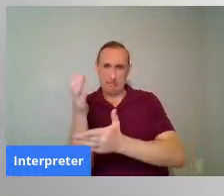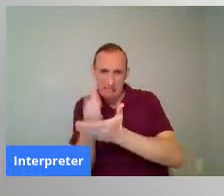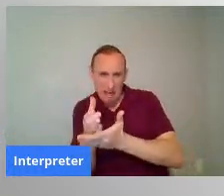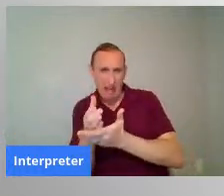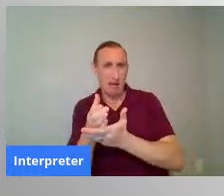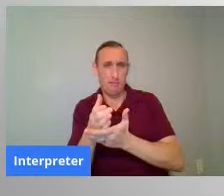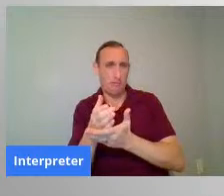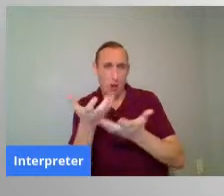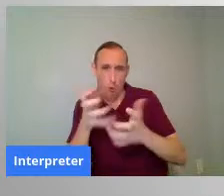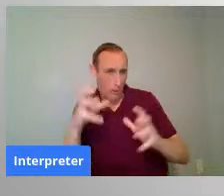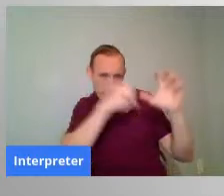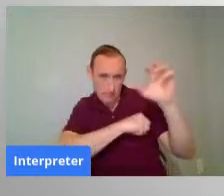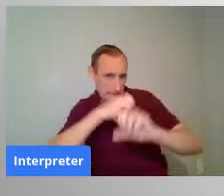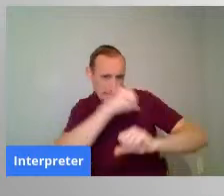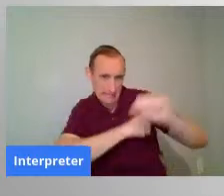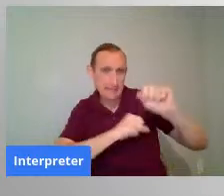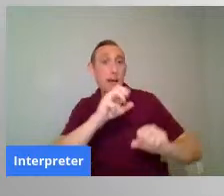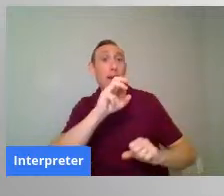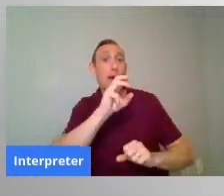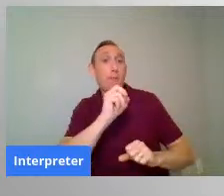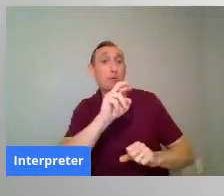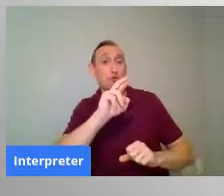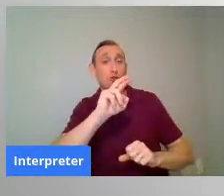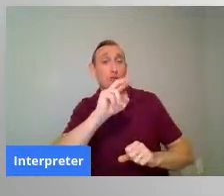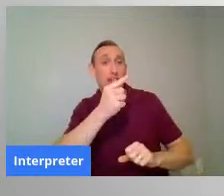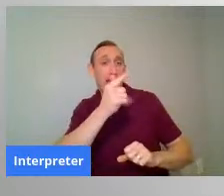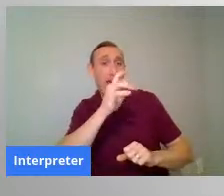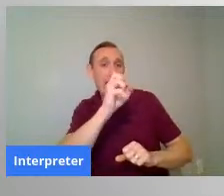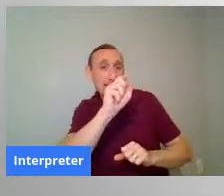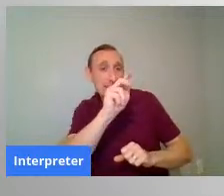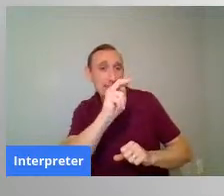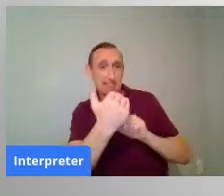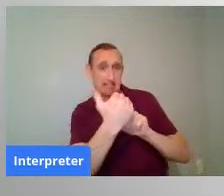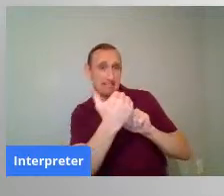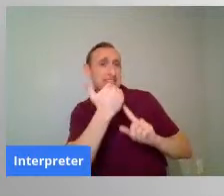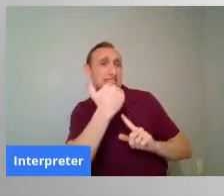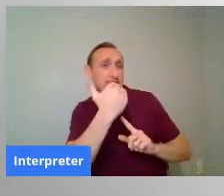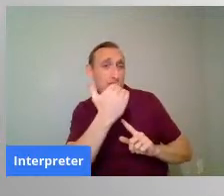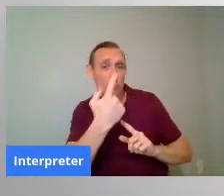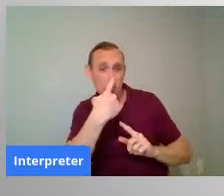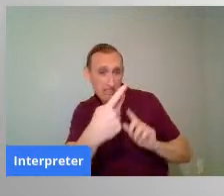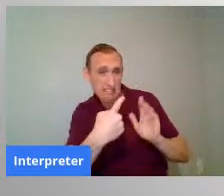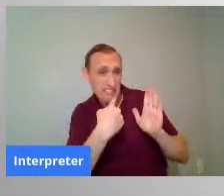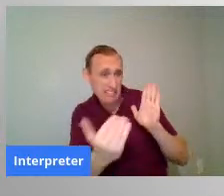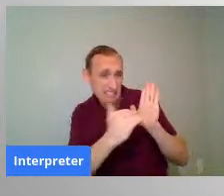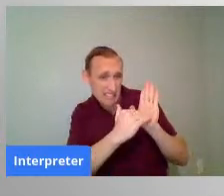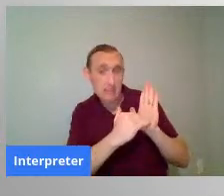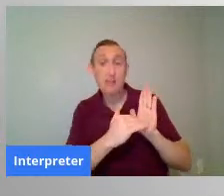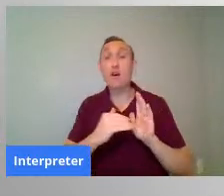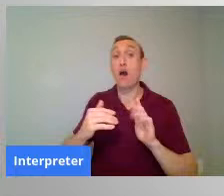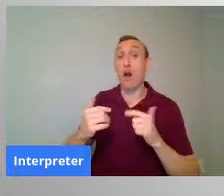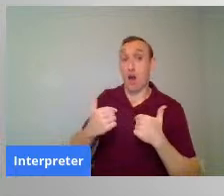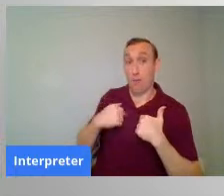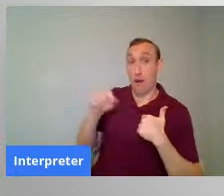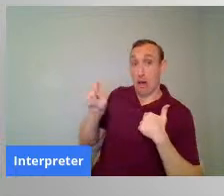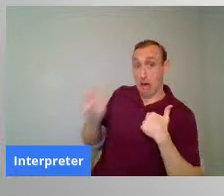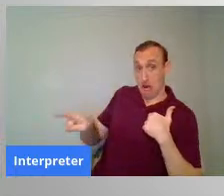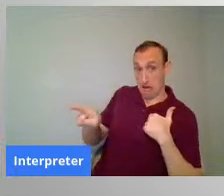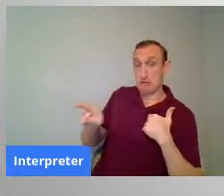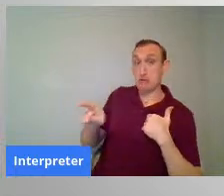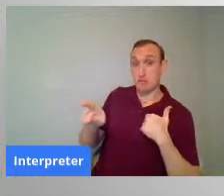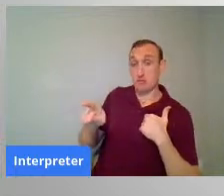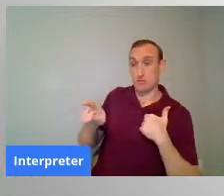things. So thank you, Mr. Gaskins. Can you repeat that? I was just asking about, because we are trying to